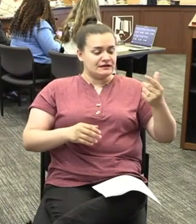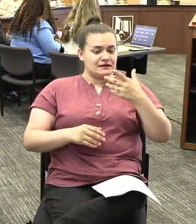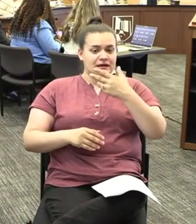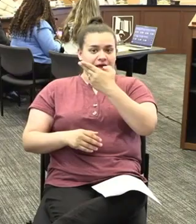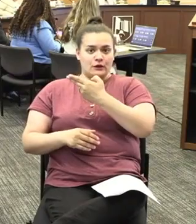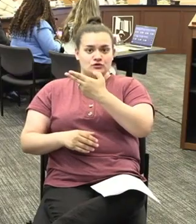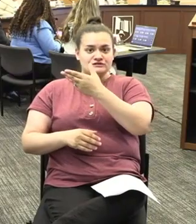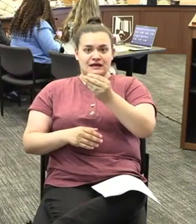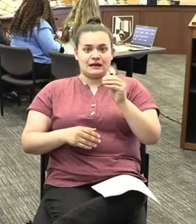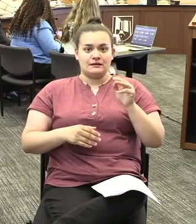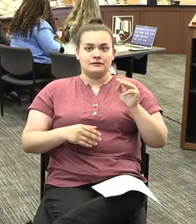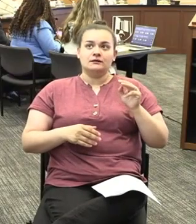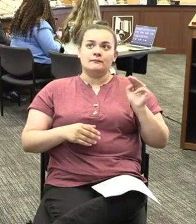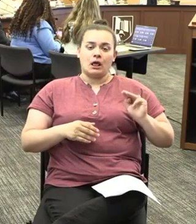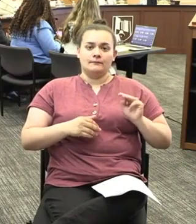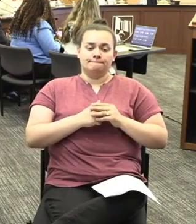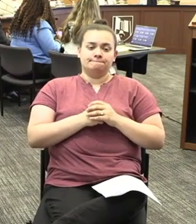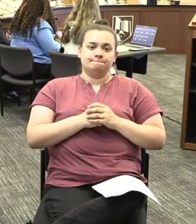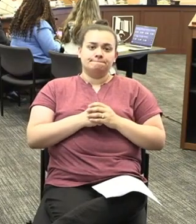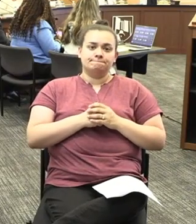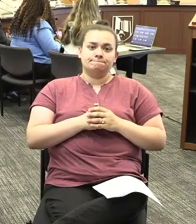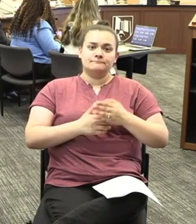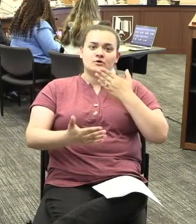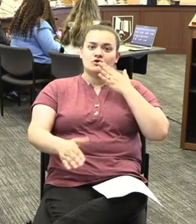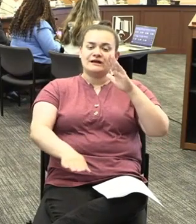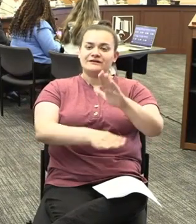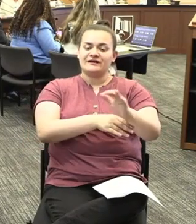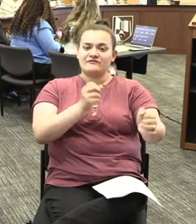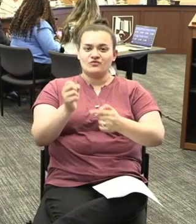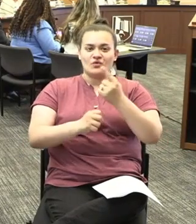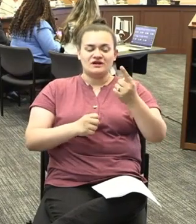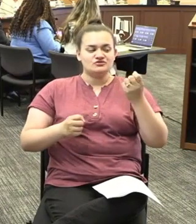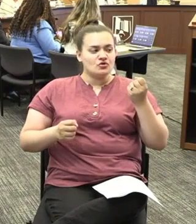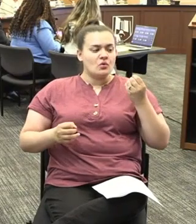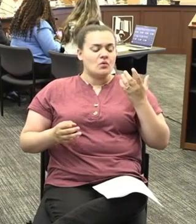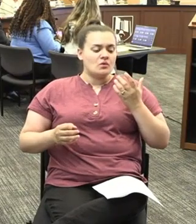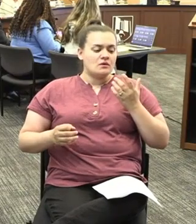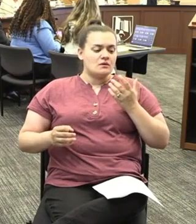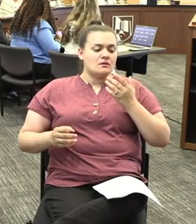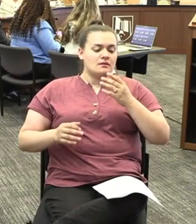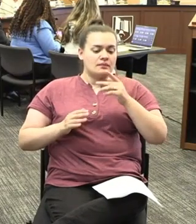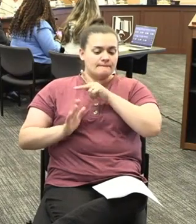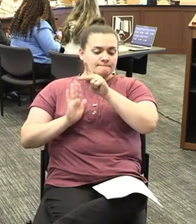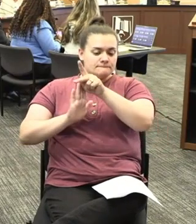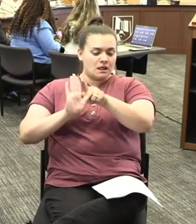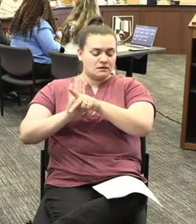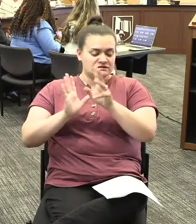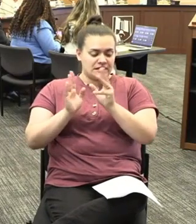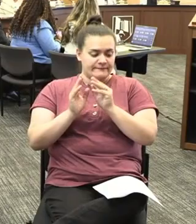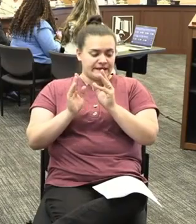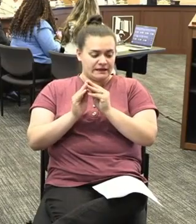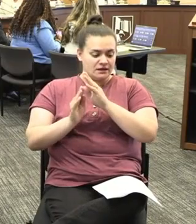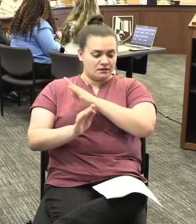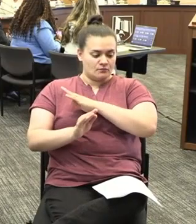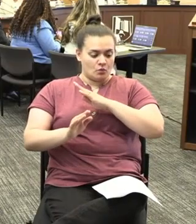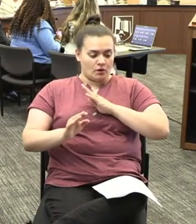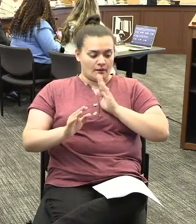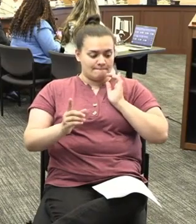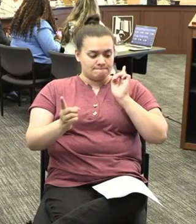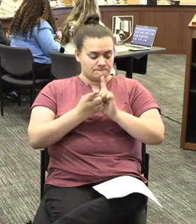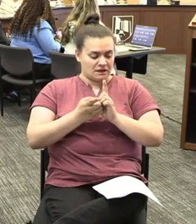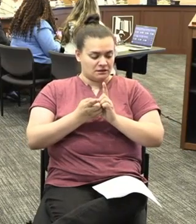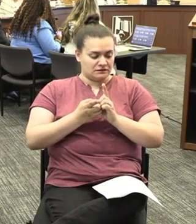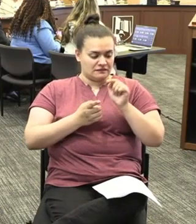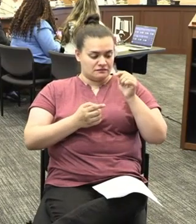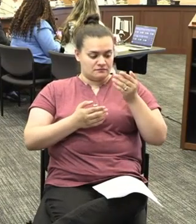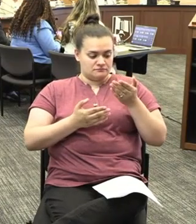Trustee McComb. Thank you. Good evening, everyone. So the policy committee board met earlier